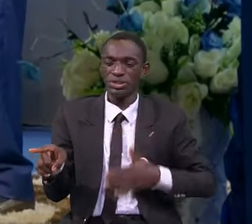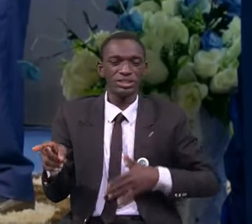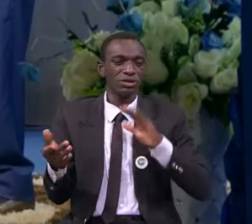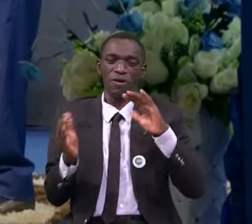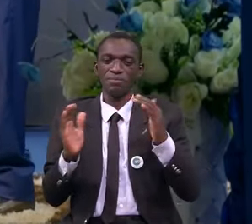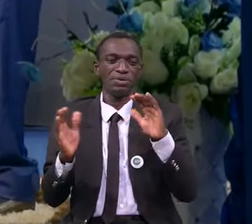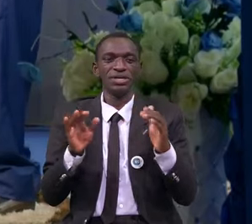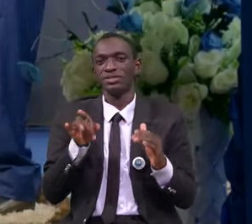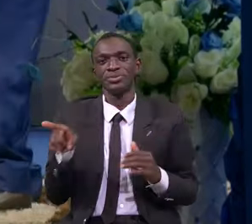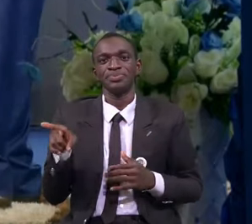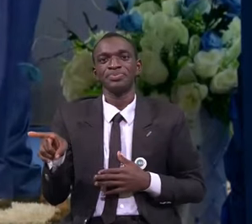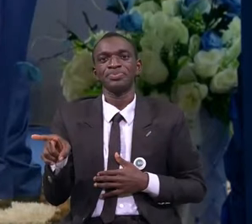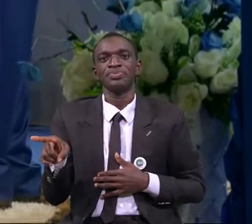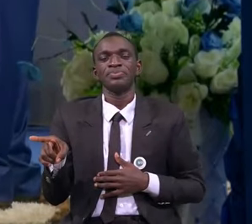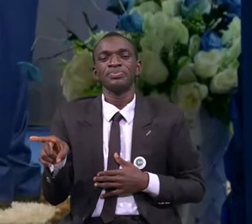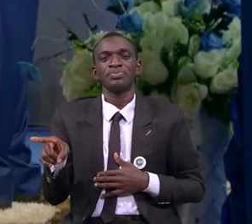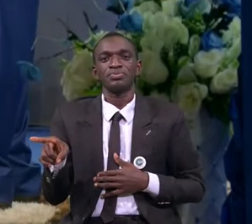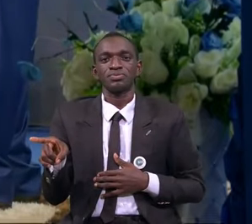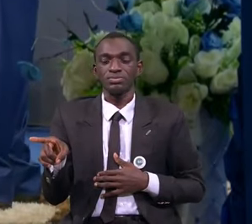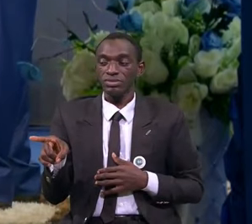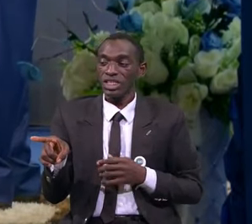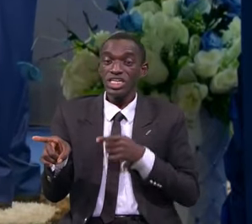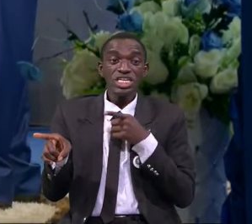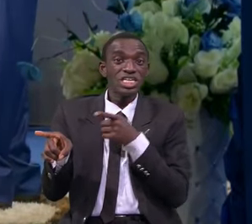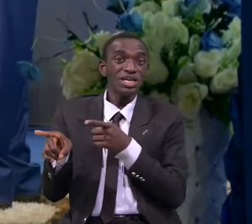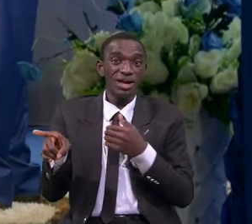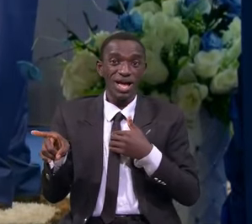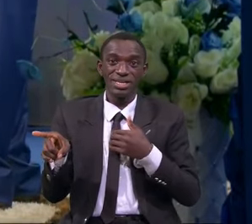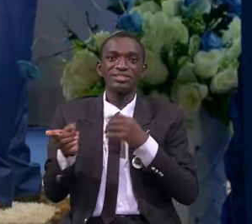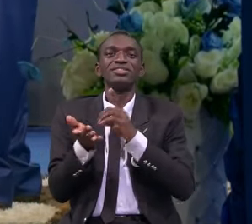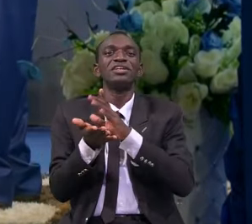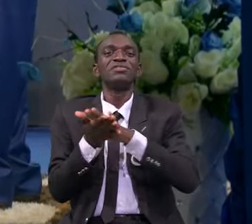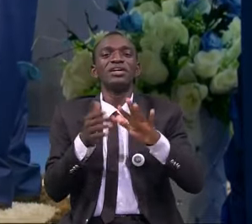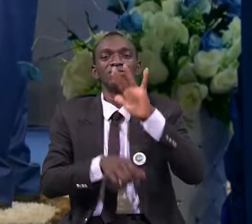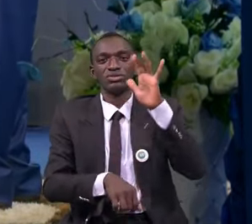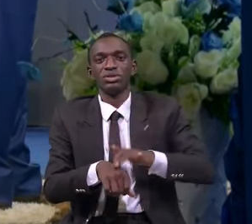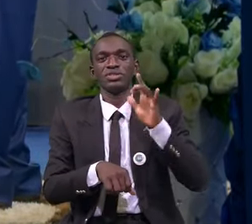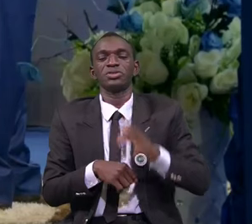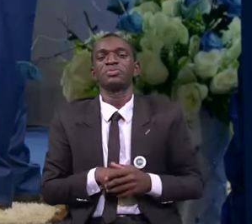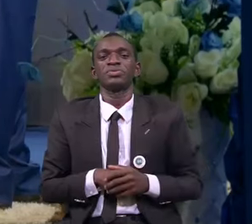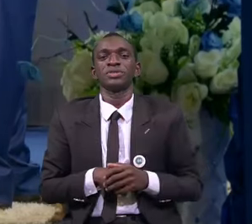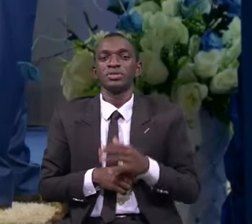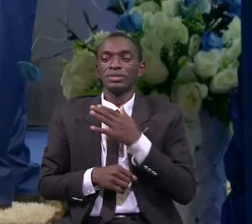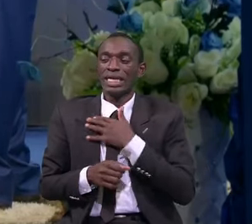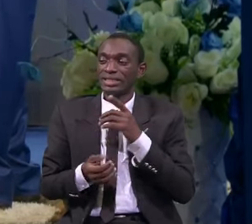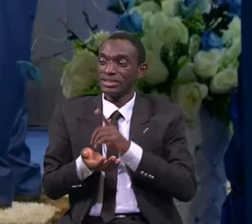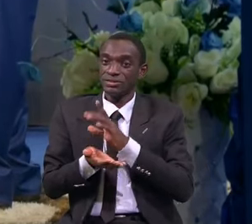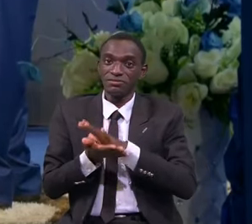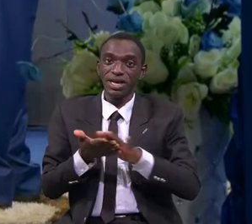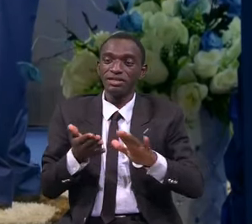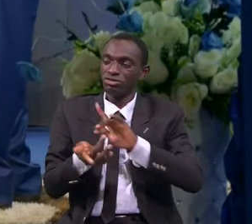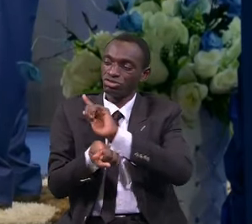earth. He had received the divine touch and the divine